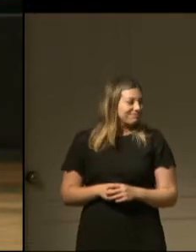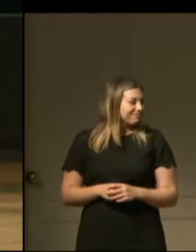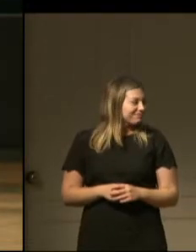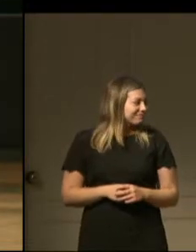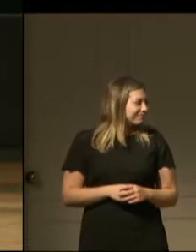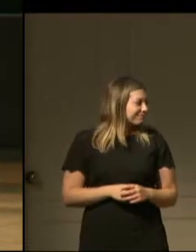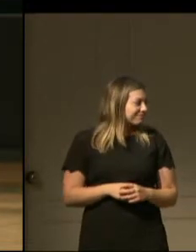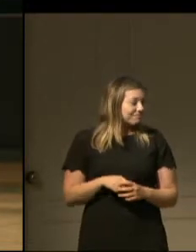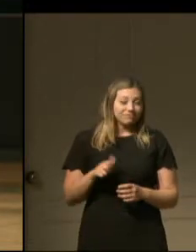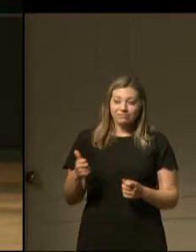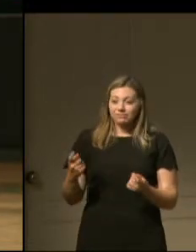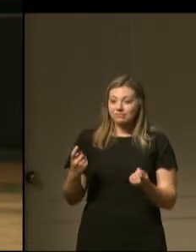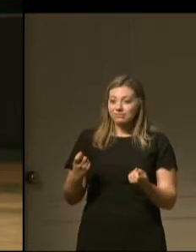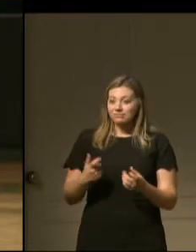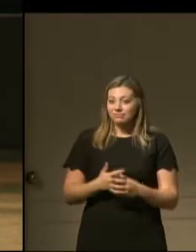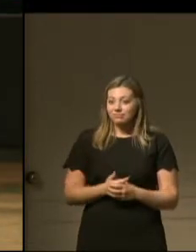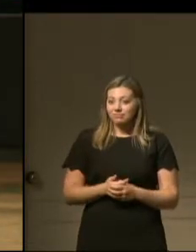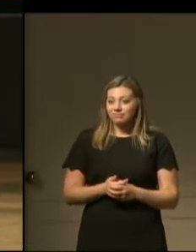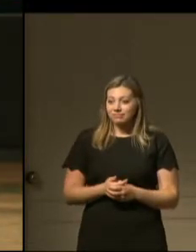Any other questions?